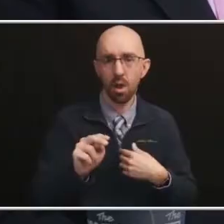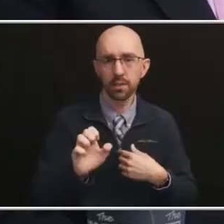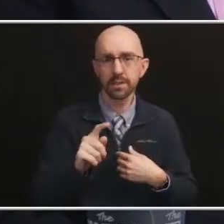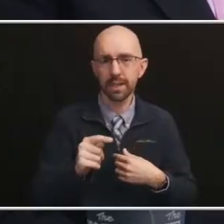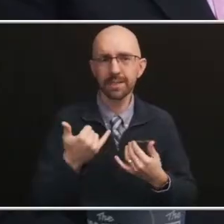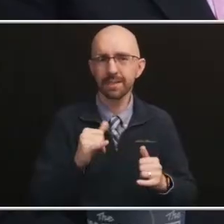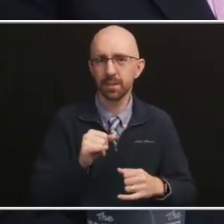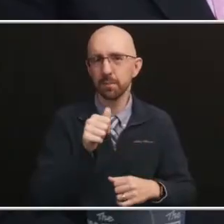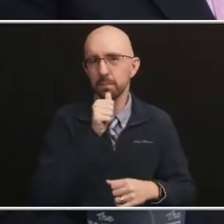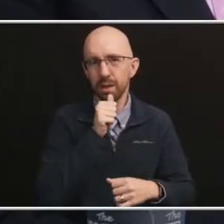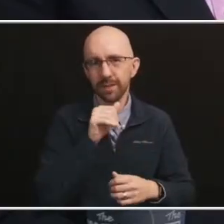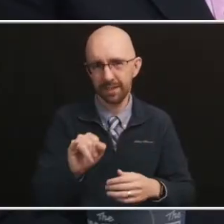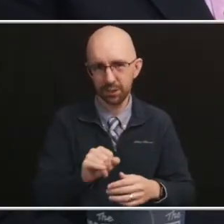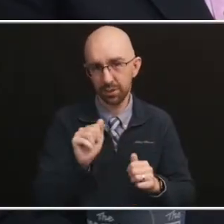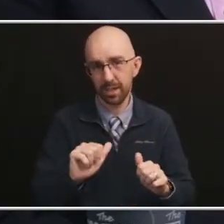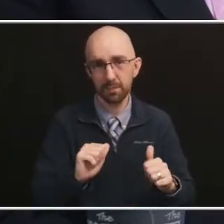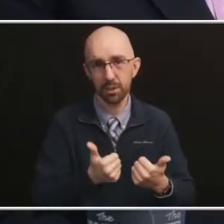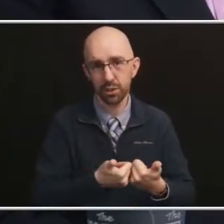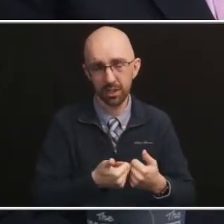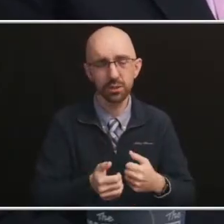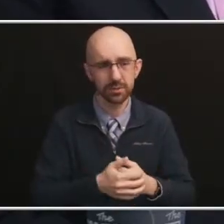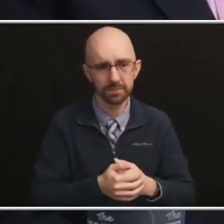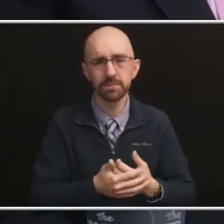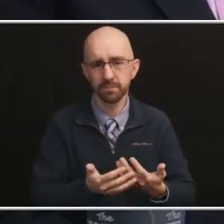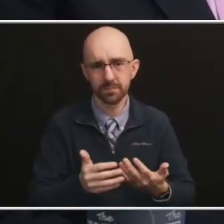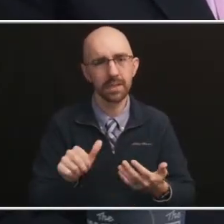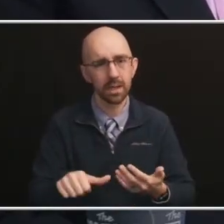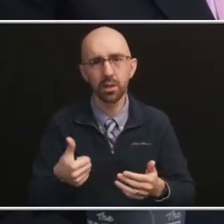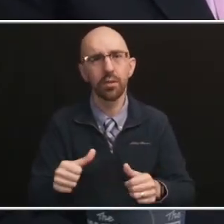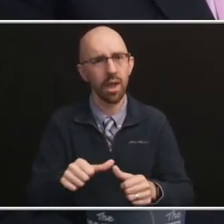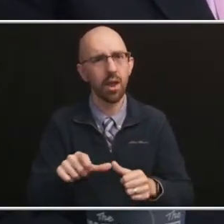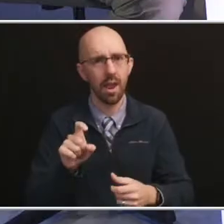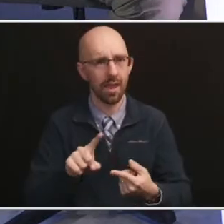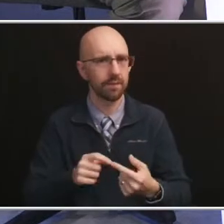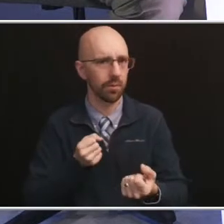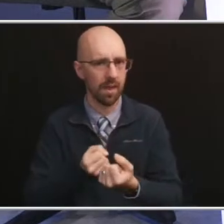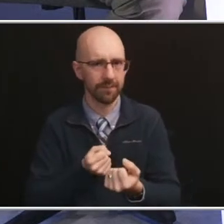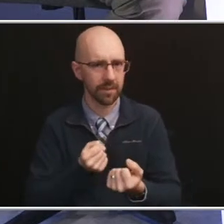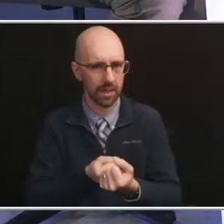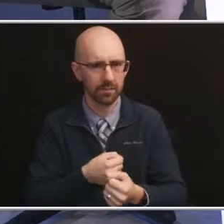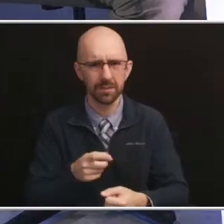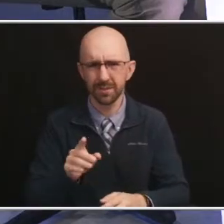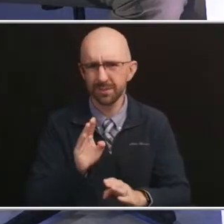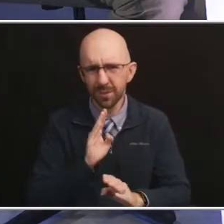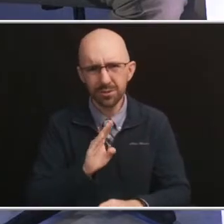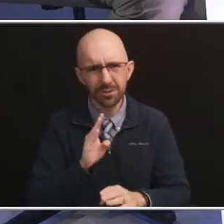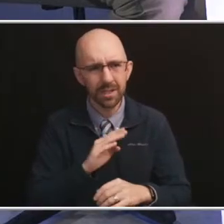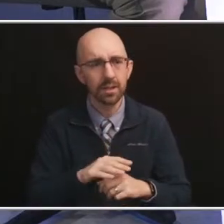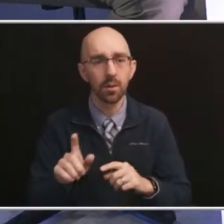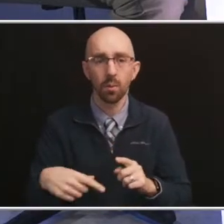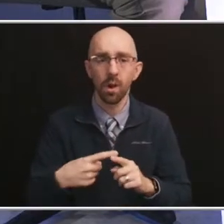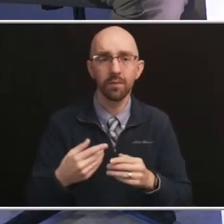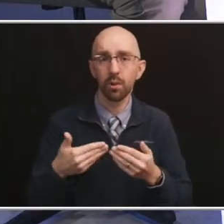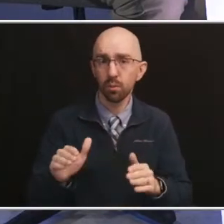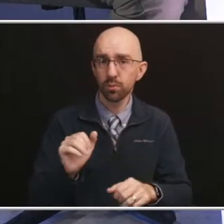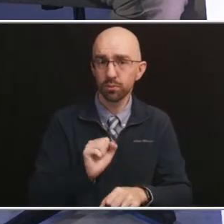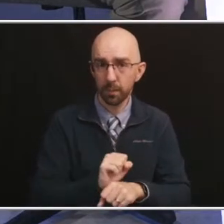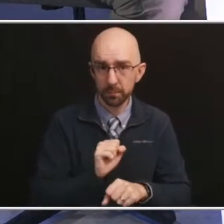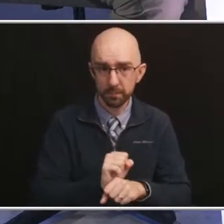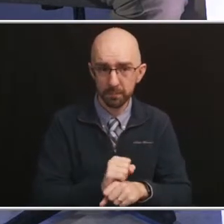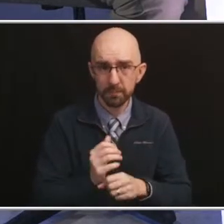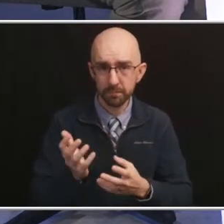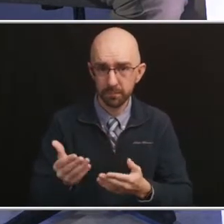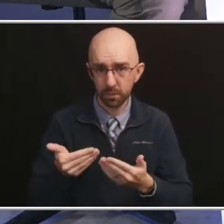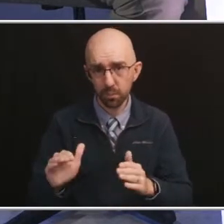so that can be a challenge. So that's another area you have to advocate in. So frustrating. And when you lose your job, you Right. lose your insurance.